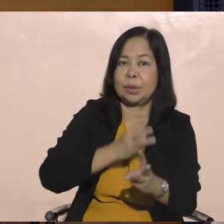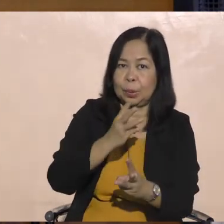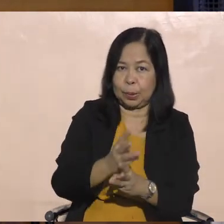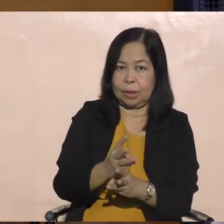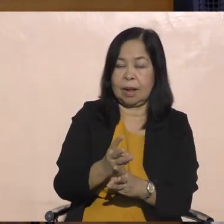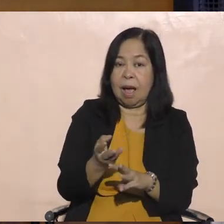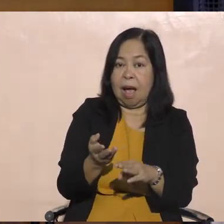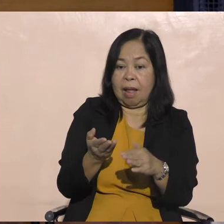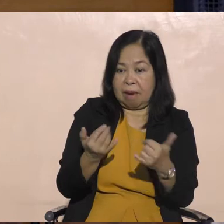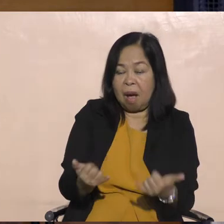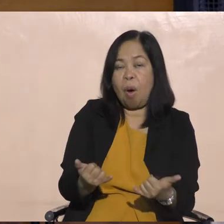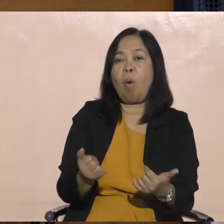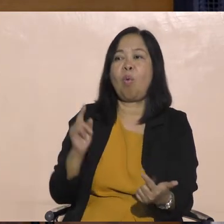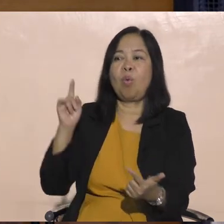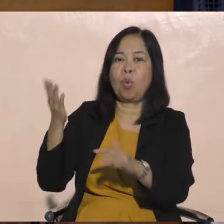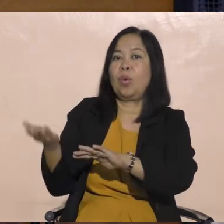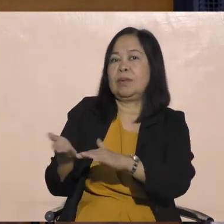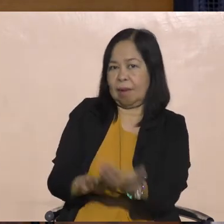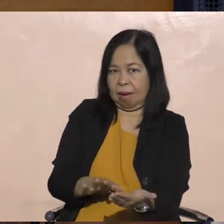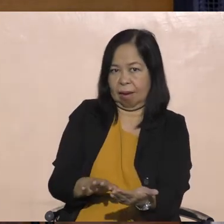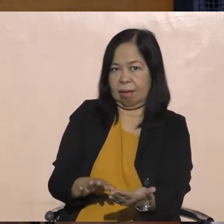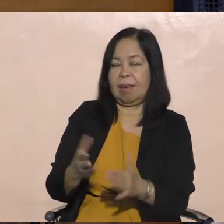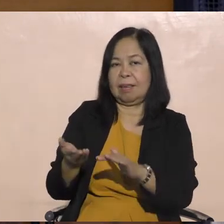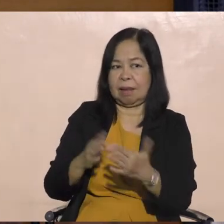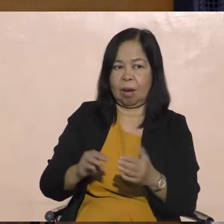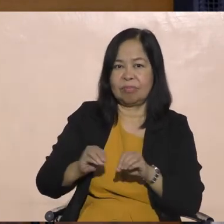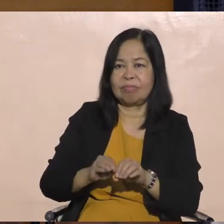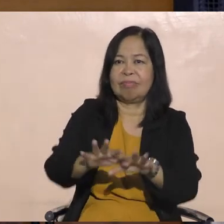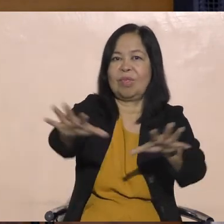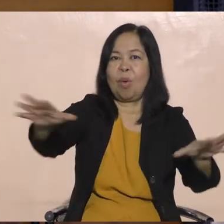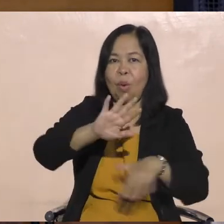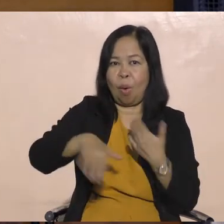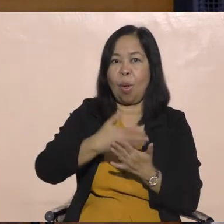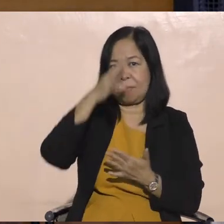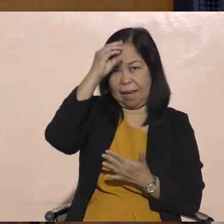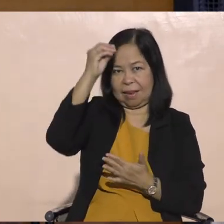sin, and thus death spread to all men because all sin.